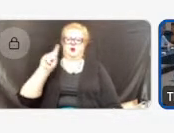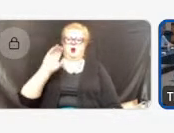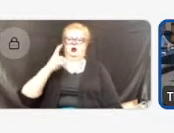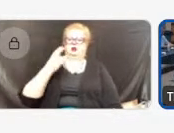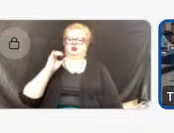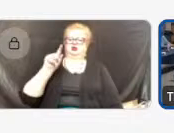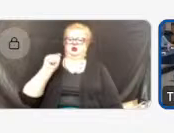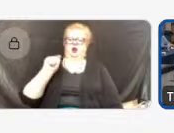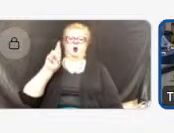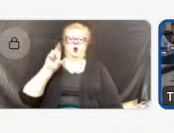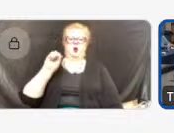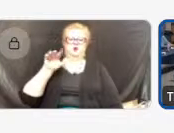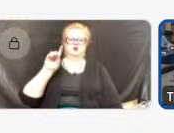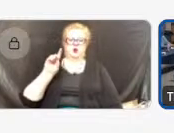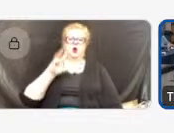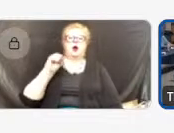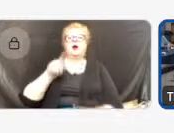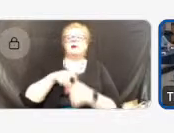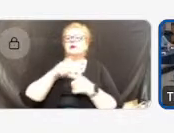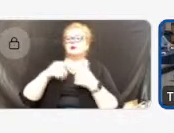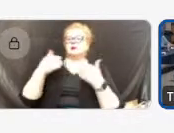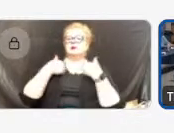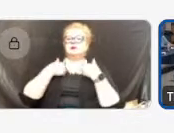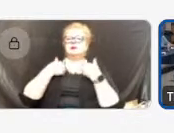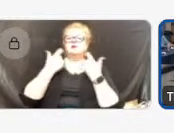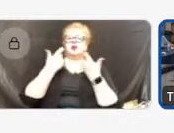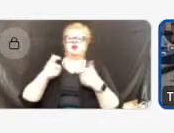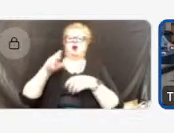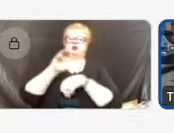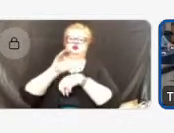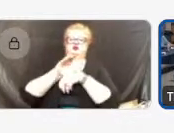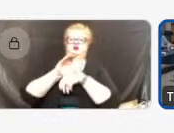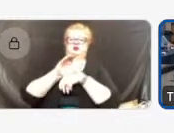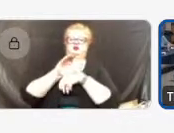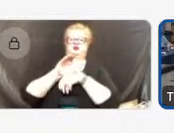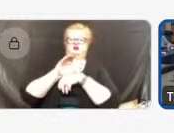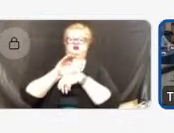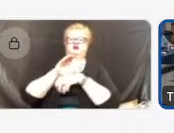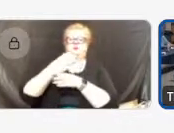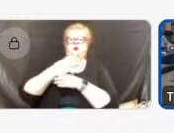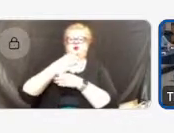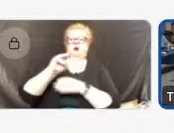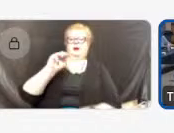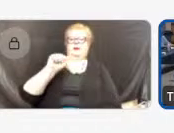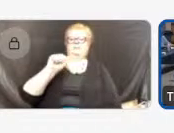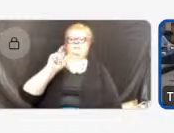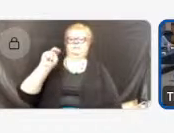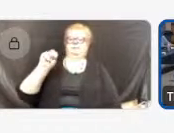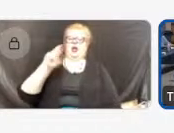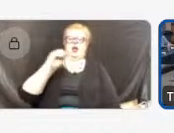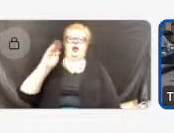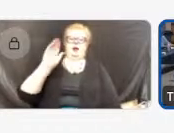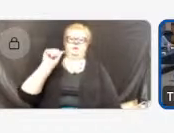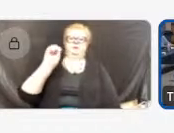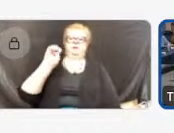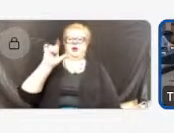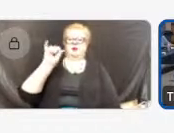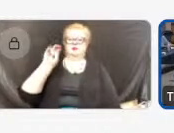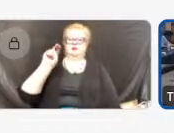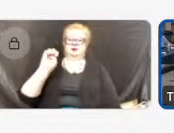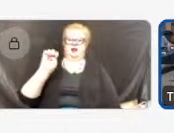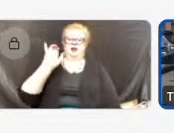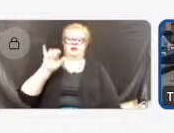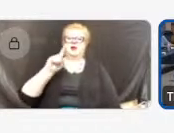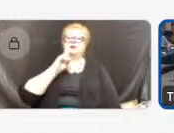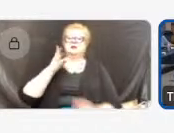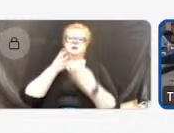Road. And then there's, of course, a large church in between Man and Baseline, which is shown as public institutional in the